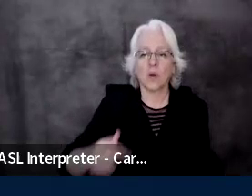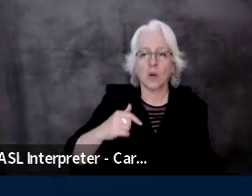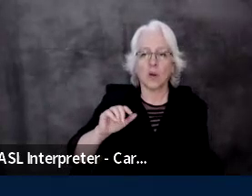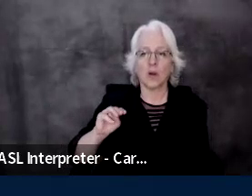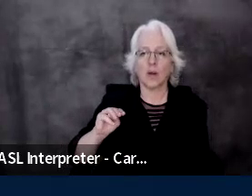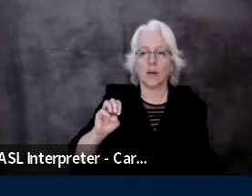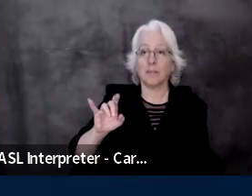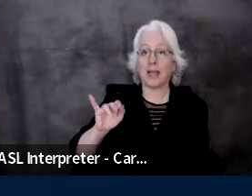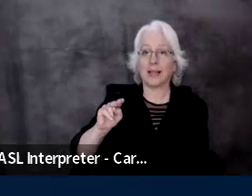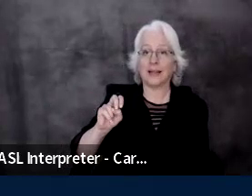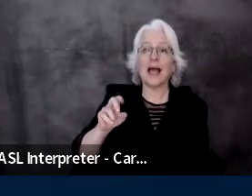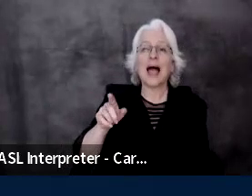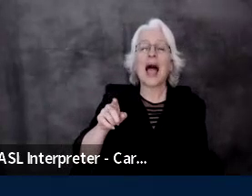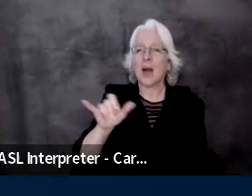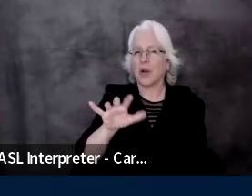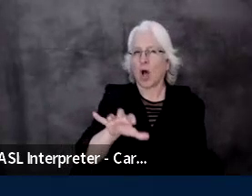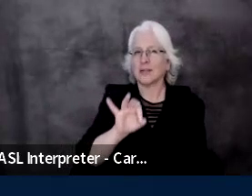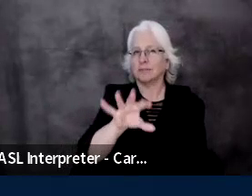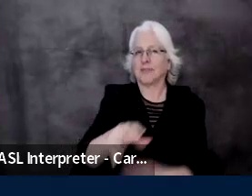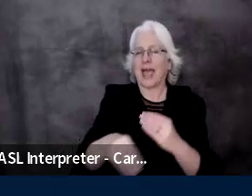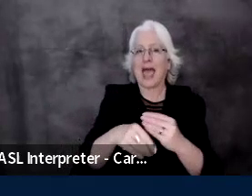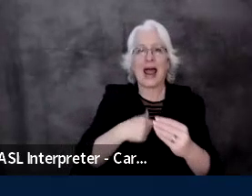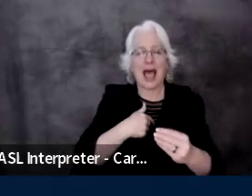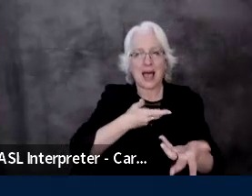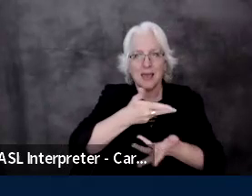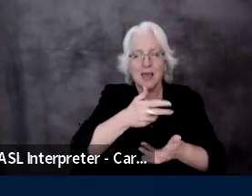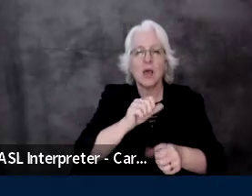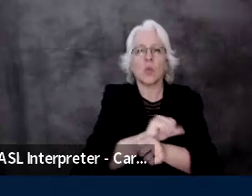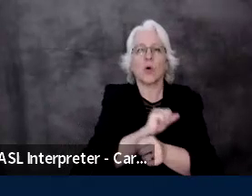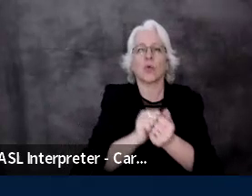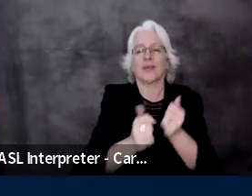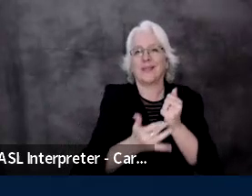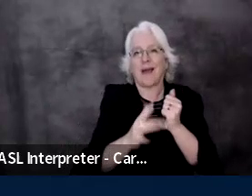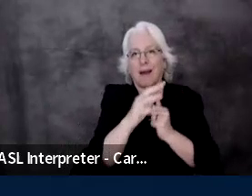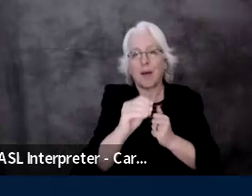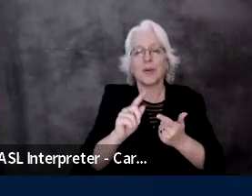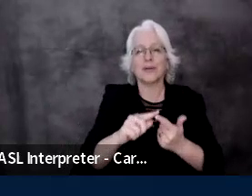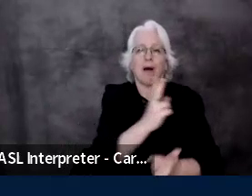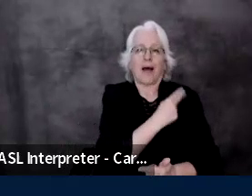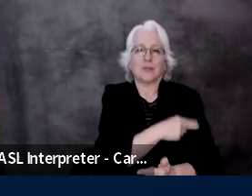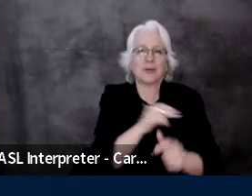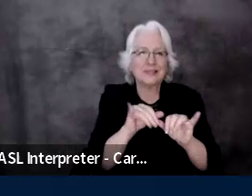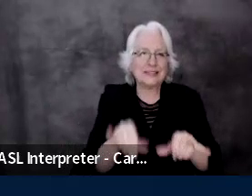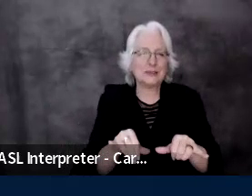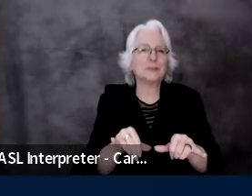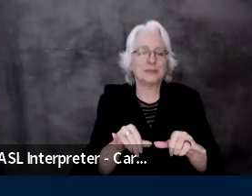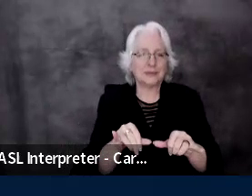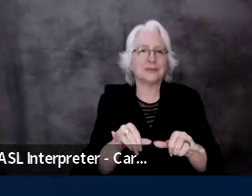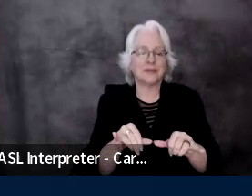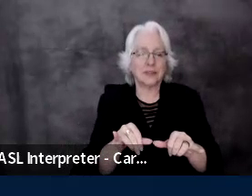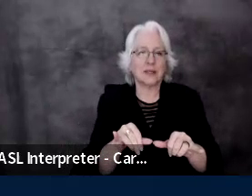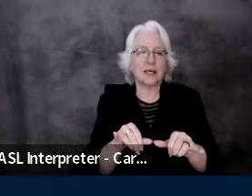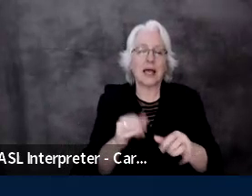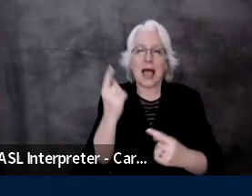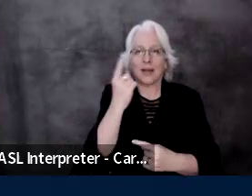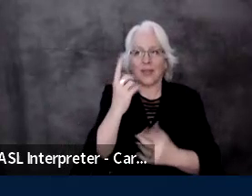work. So I do a lot of engagement with tech companies on this space and a lot of the hospital systems in particular. And I think a